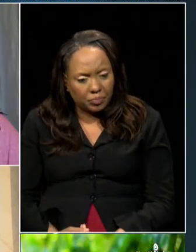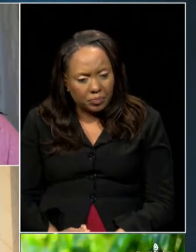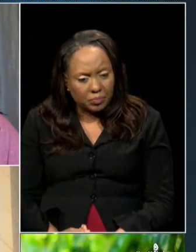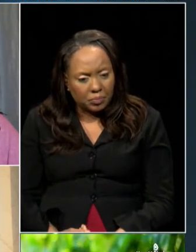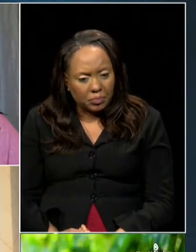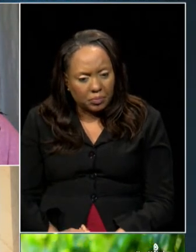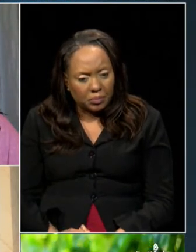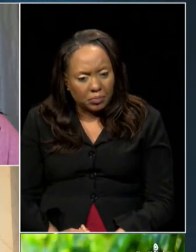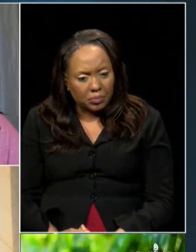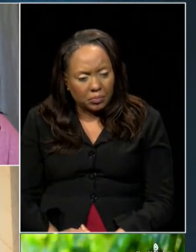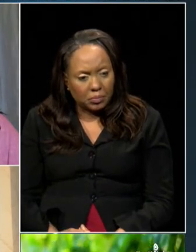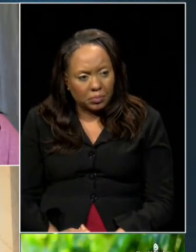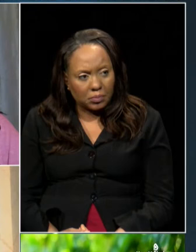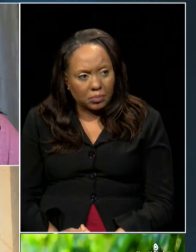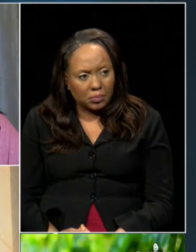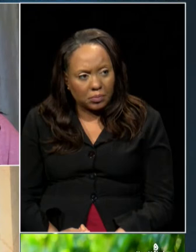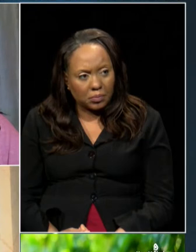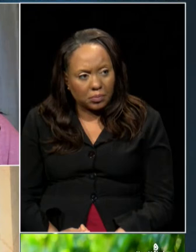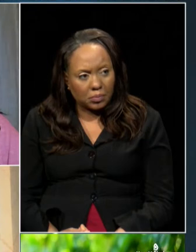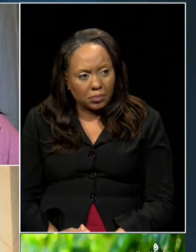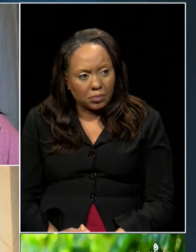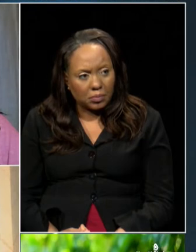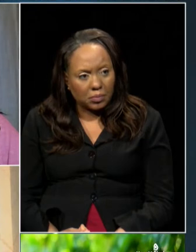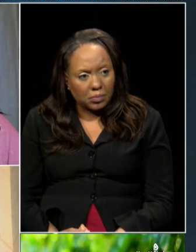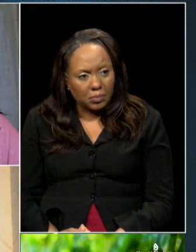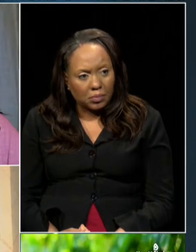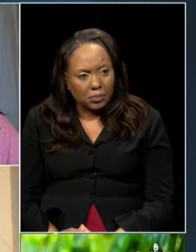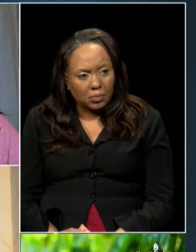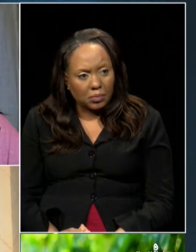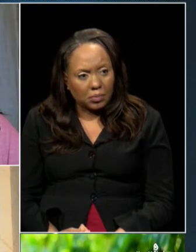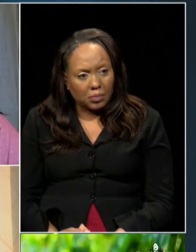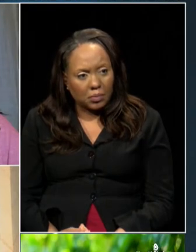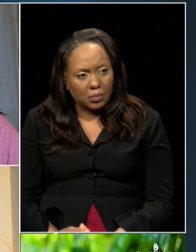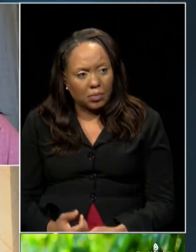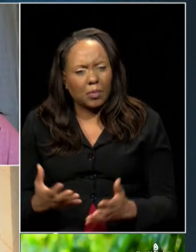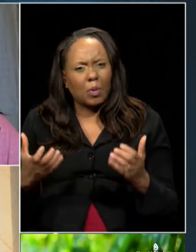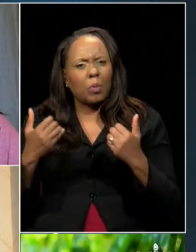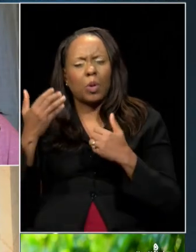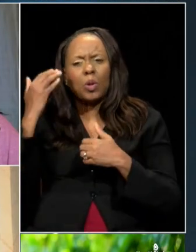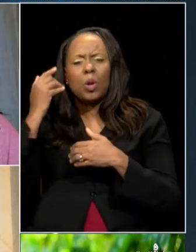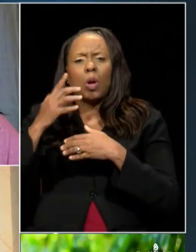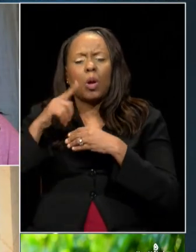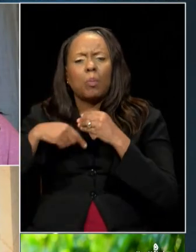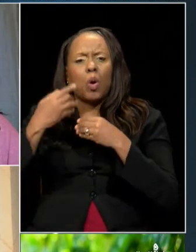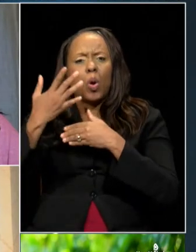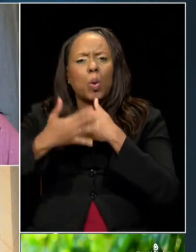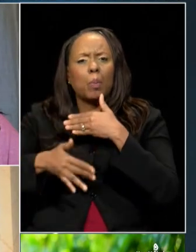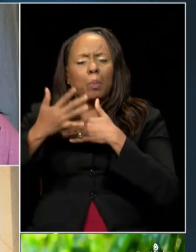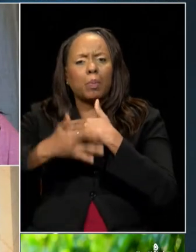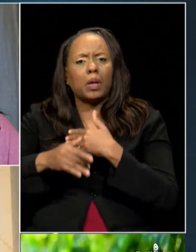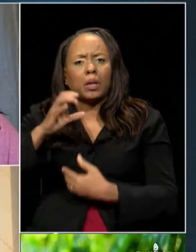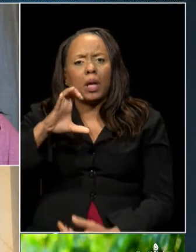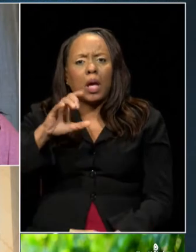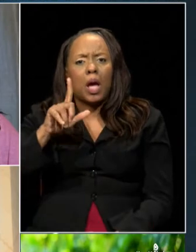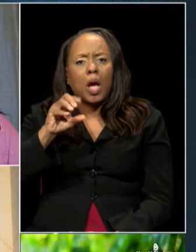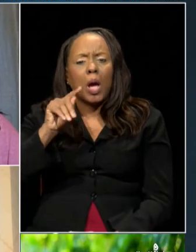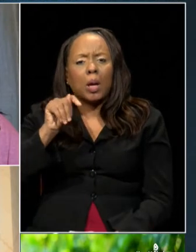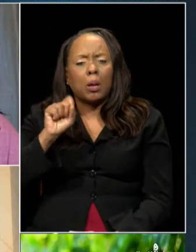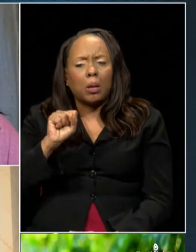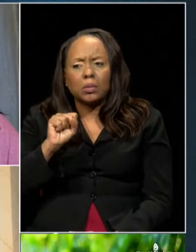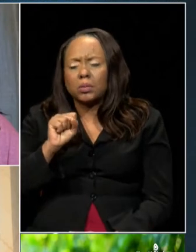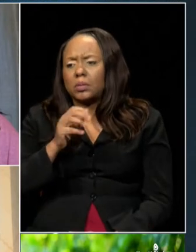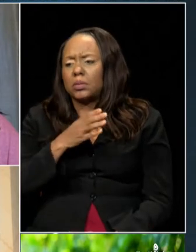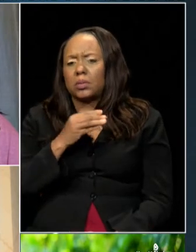to have blood clots that can lead to heart or stroke. Okay. In terms of, and then in terms of mangoes